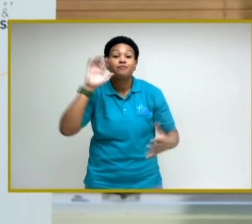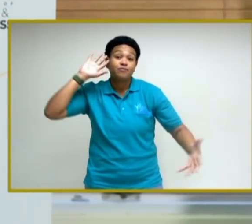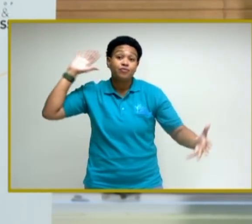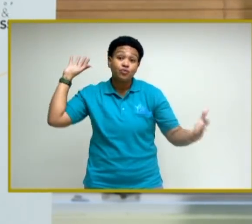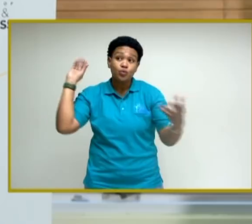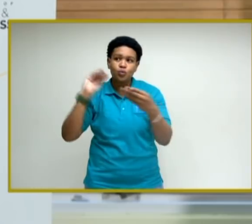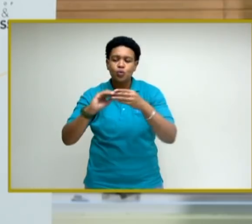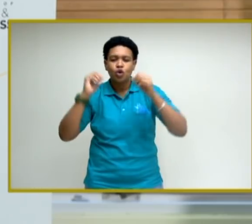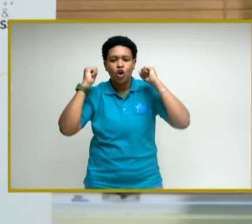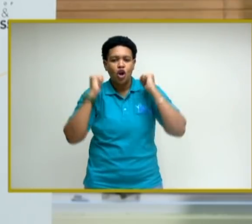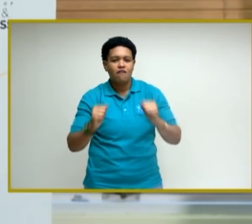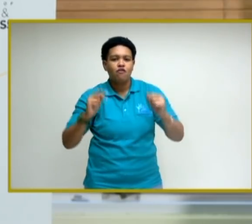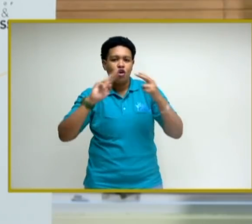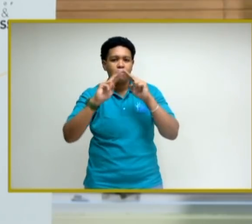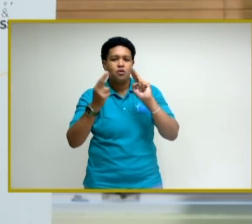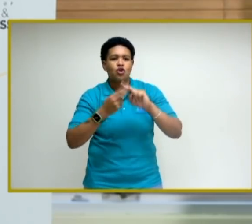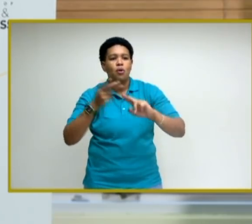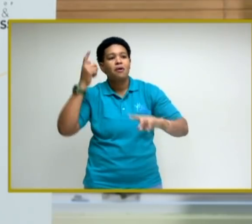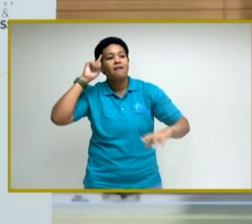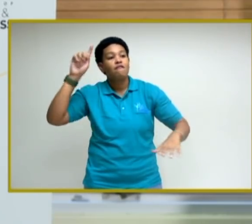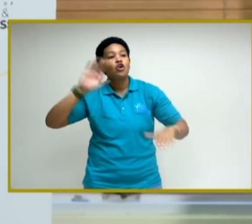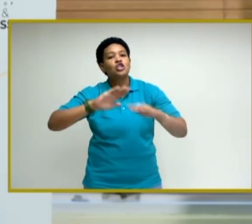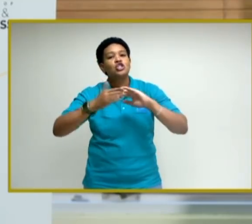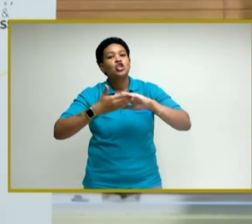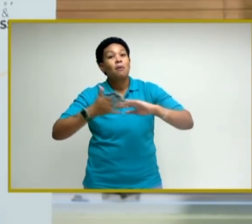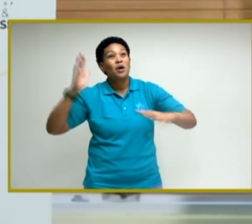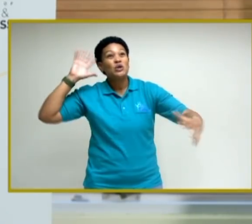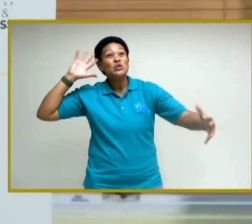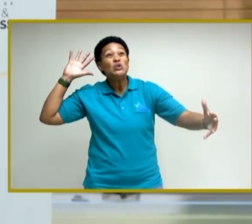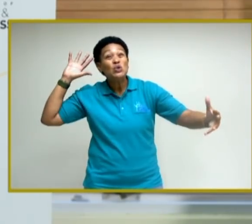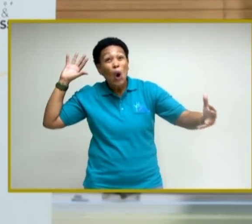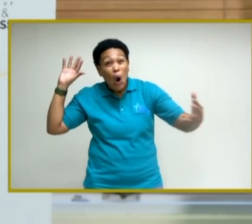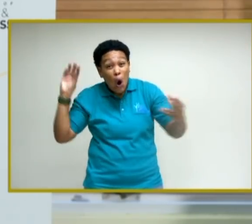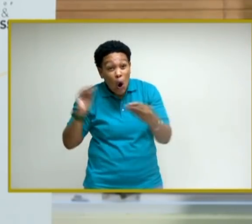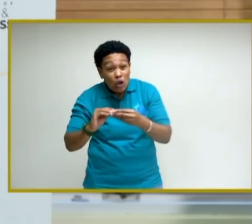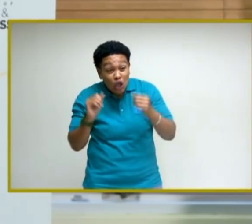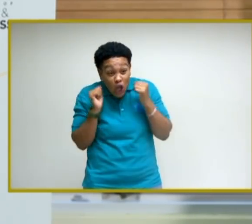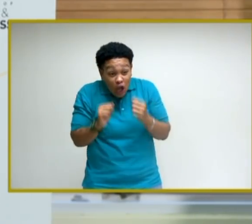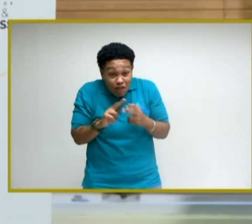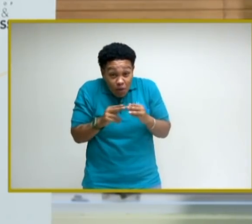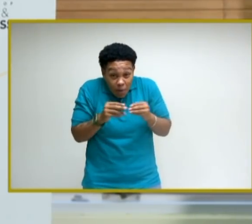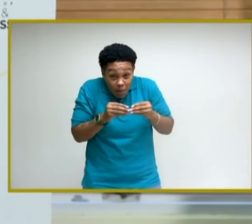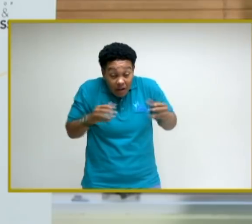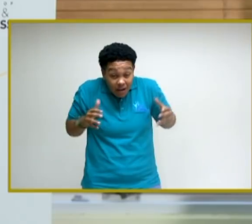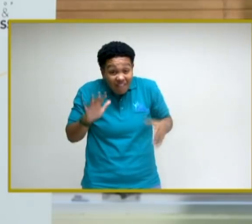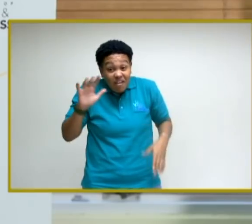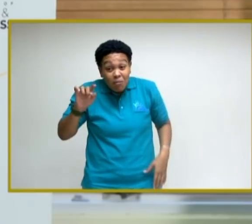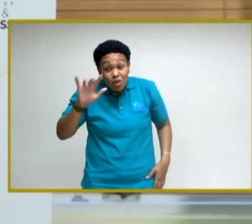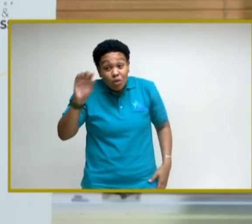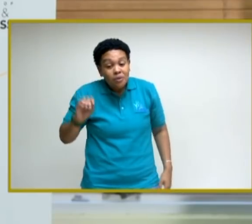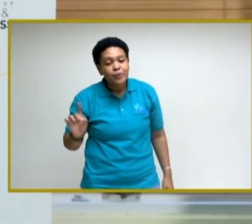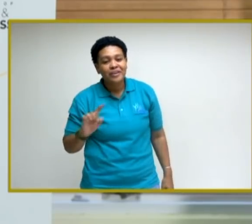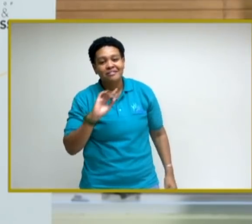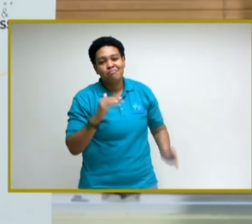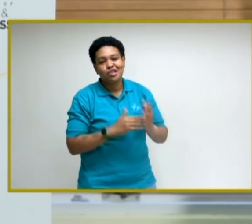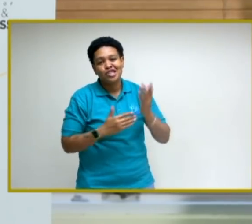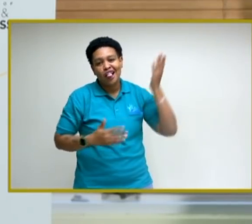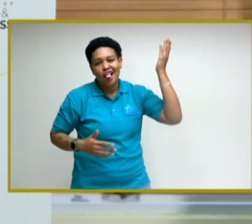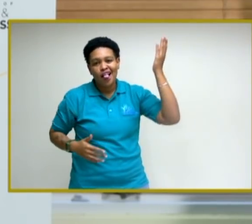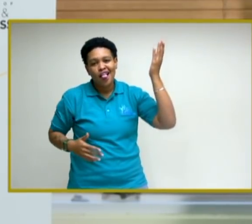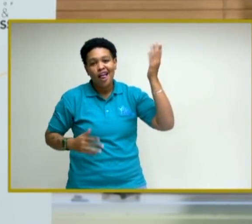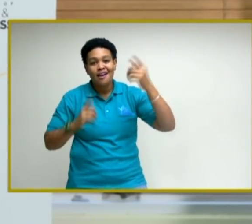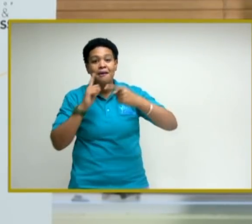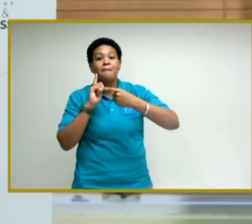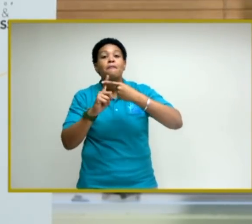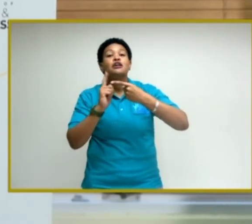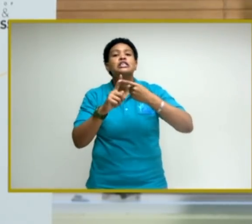total confirmed cases ever for the country are in that parish. The positivity rate for